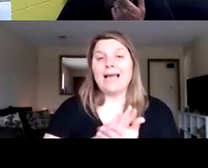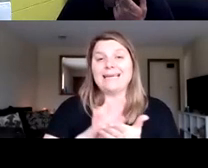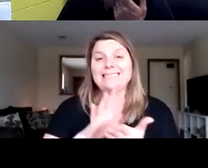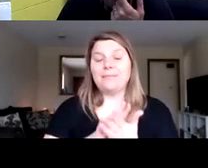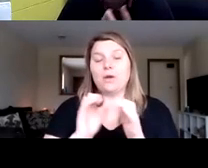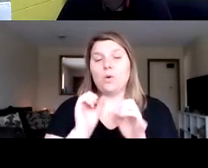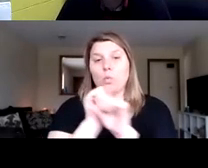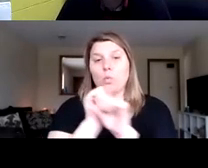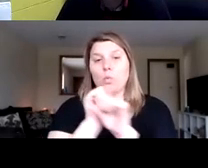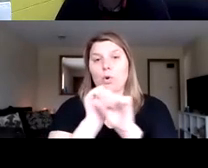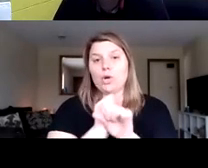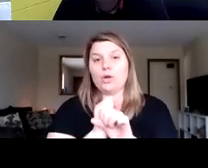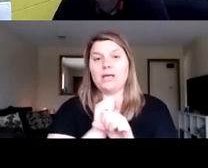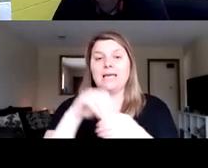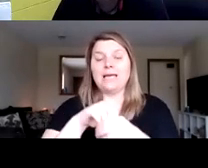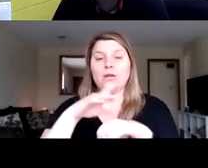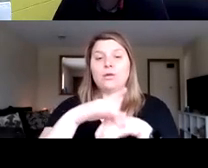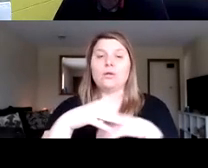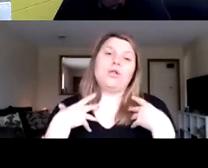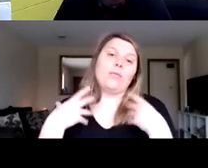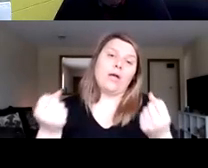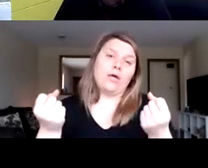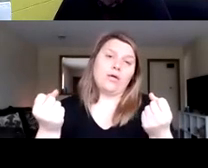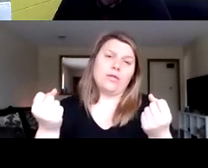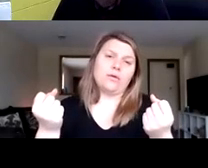in global health